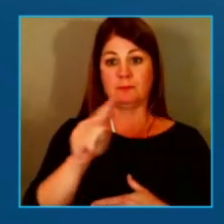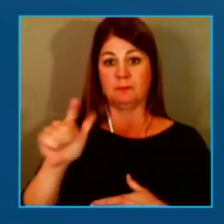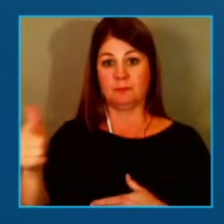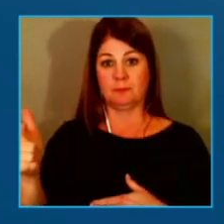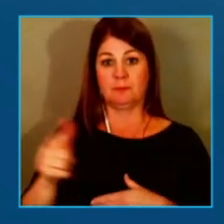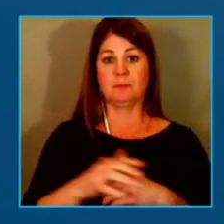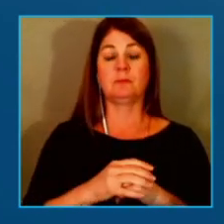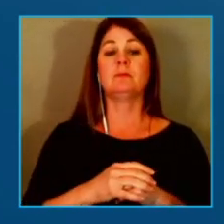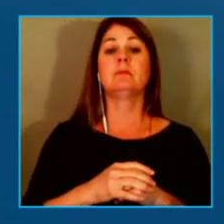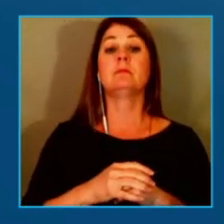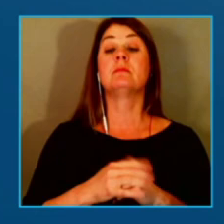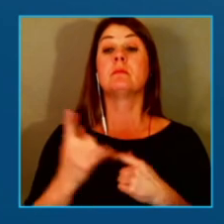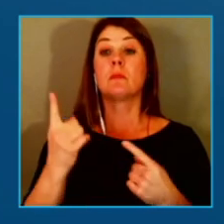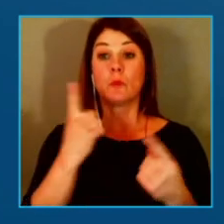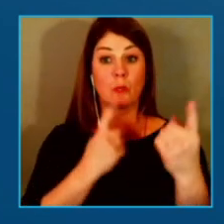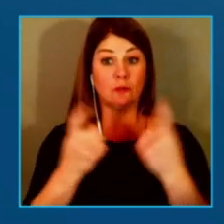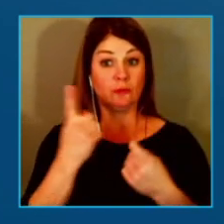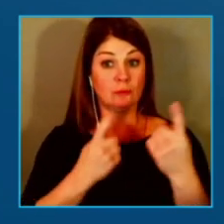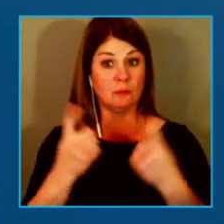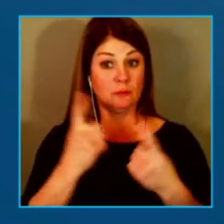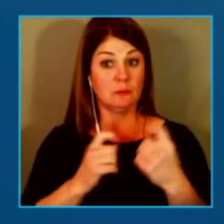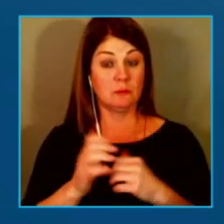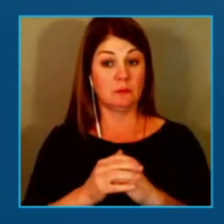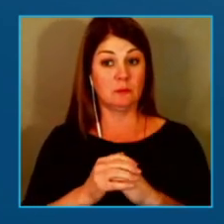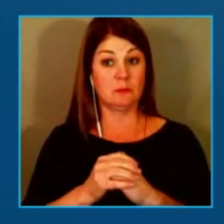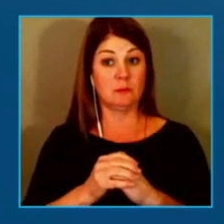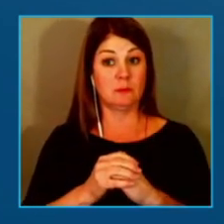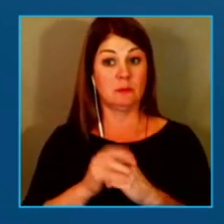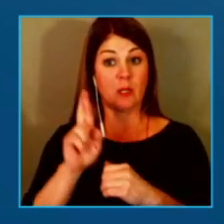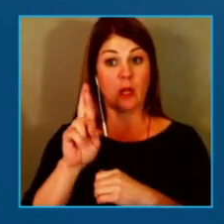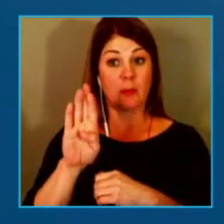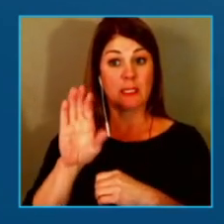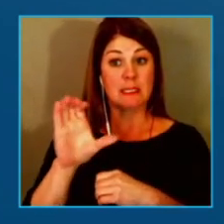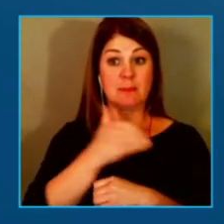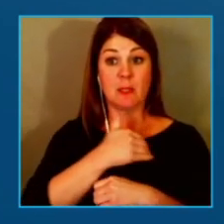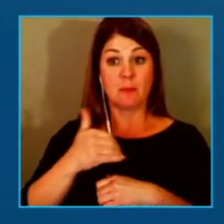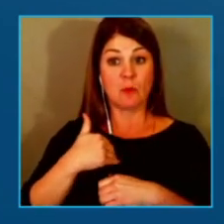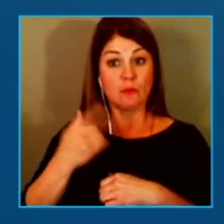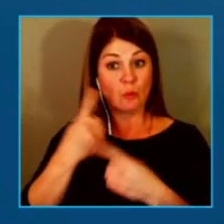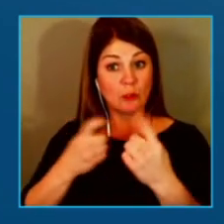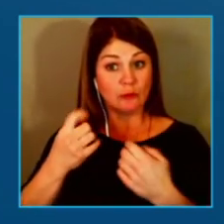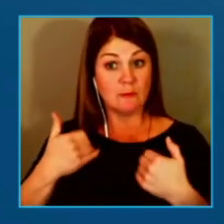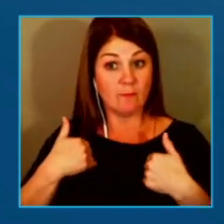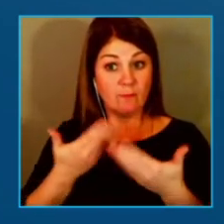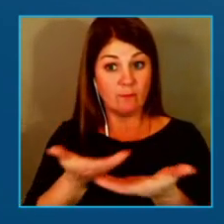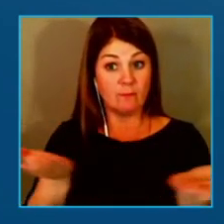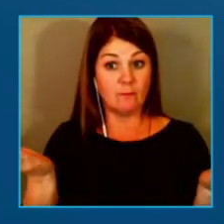Are there any questions from any RBC member?